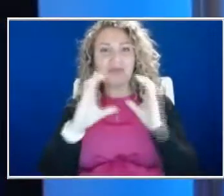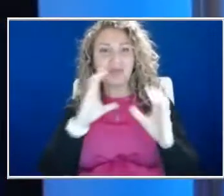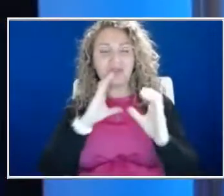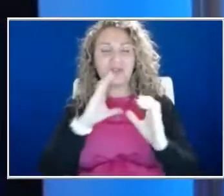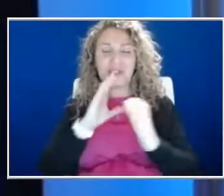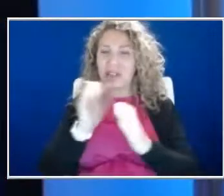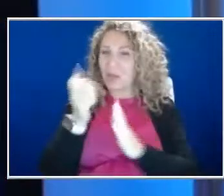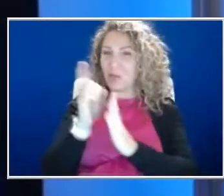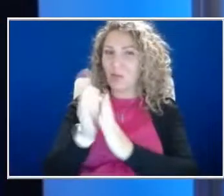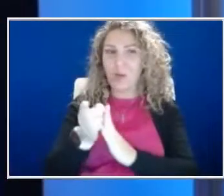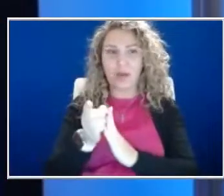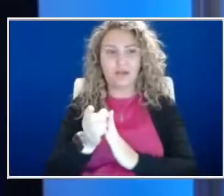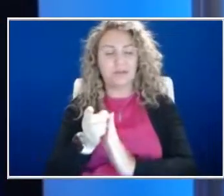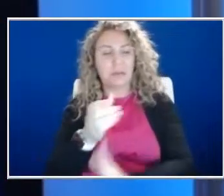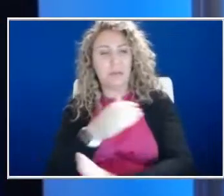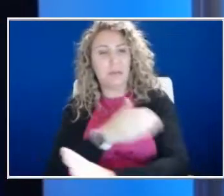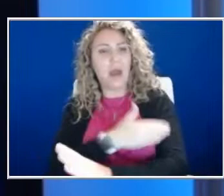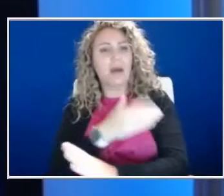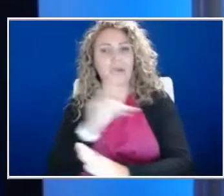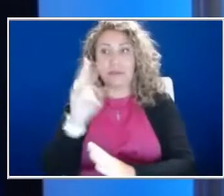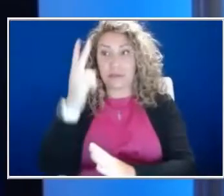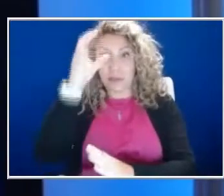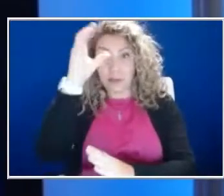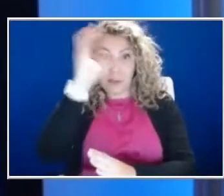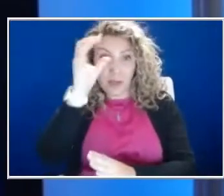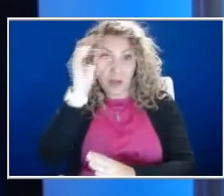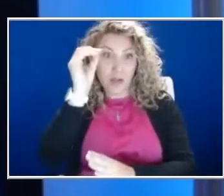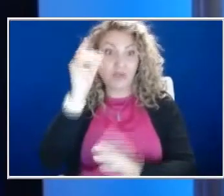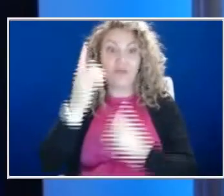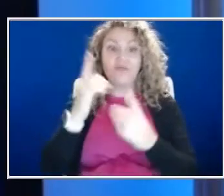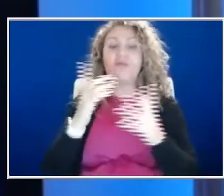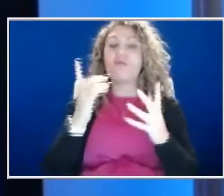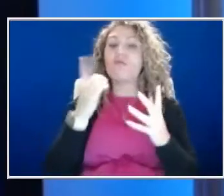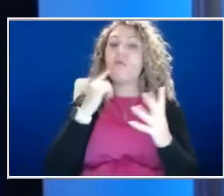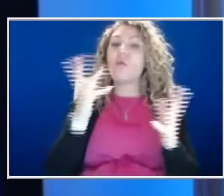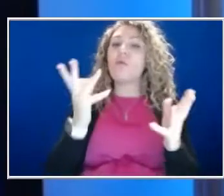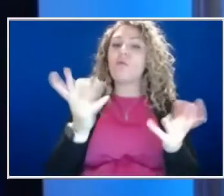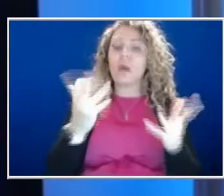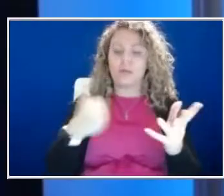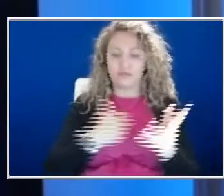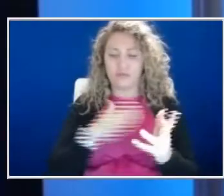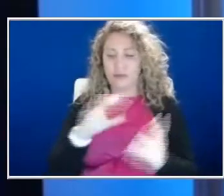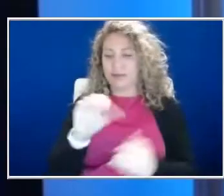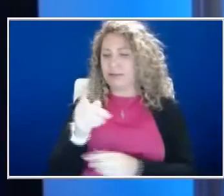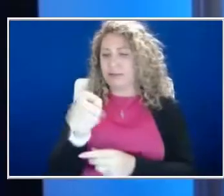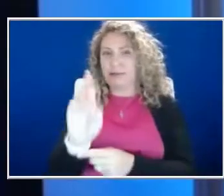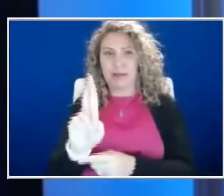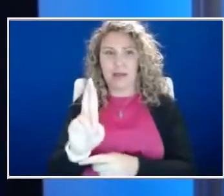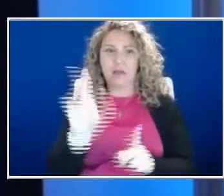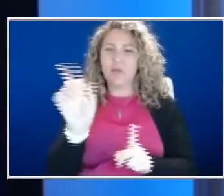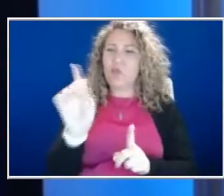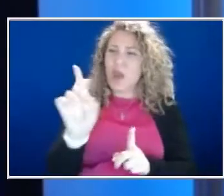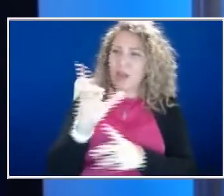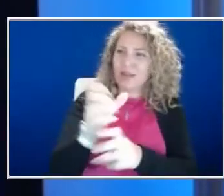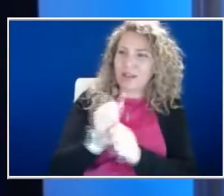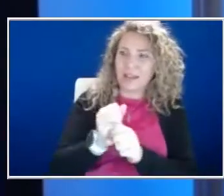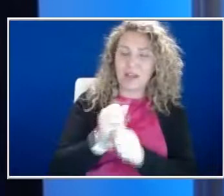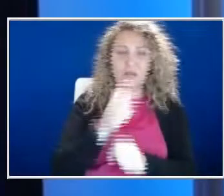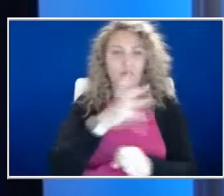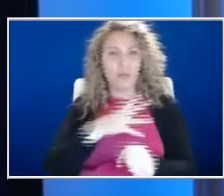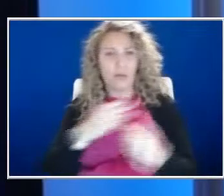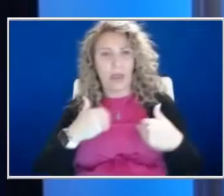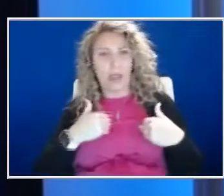second opinion in breast cancer and where you receive it can be laid out like this. For women who receive a second opinion from